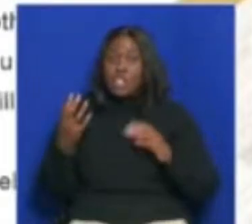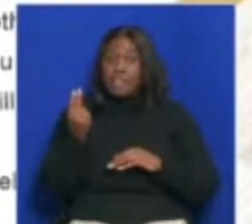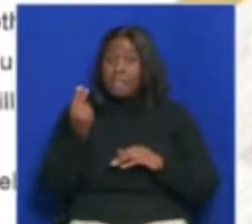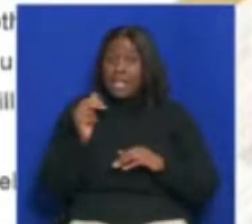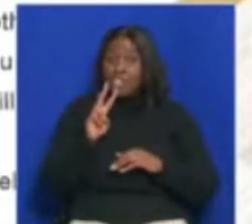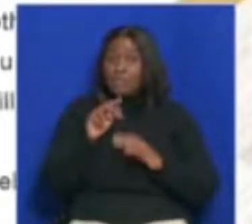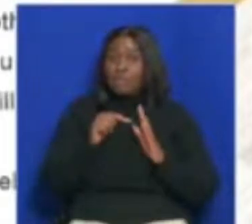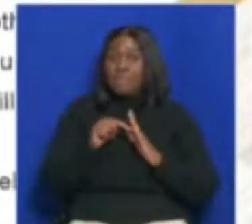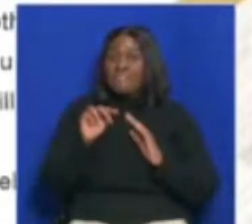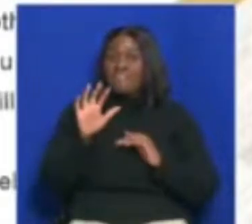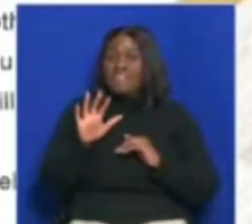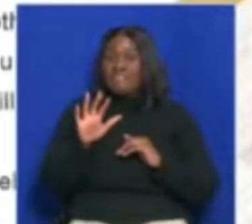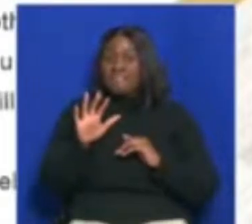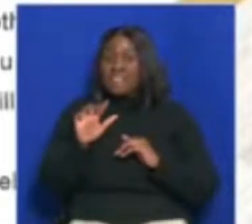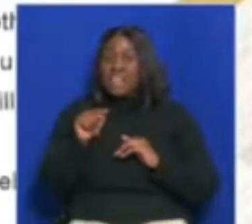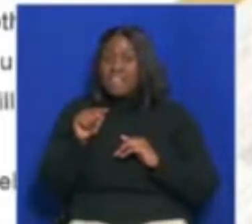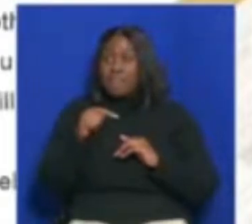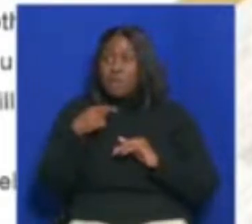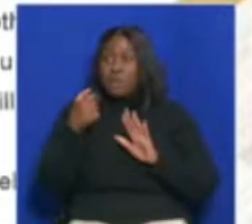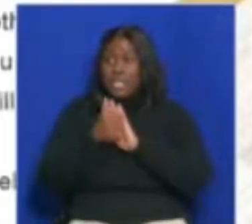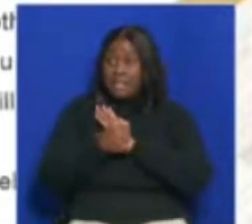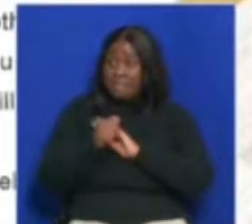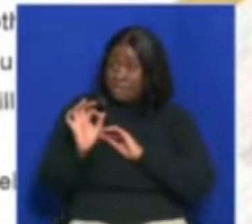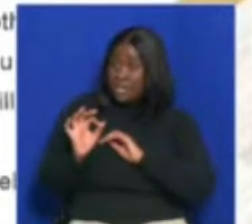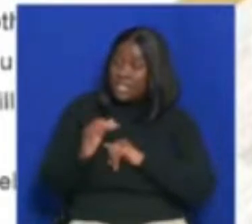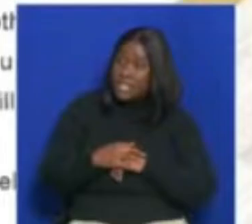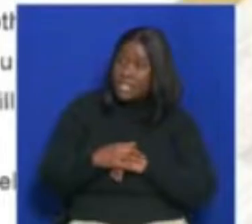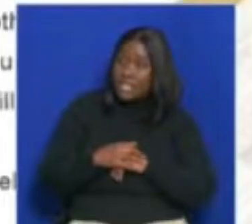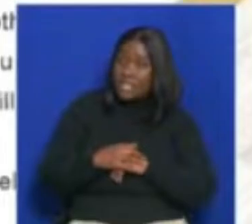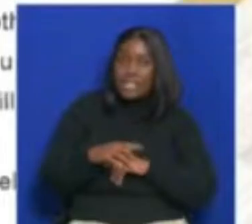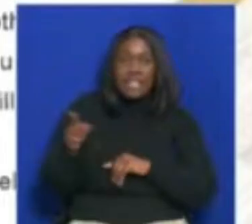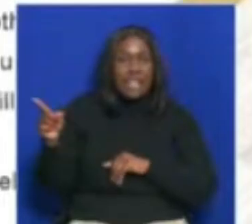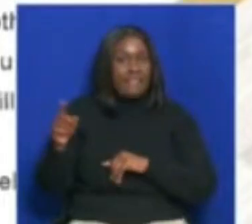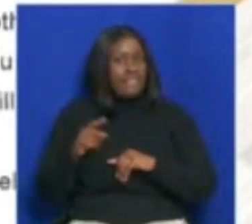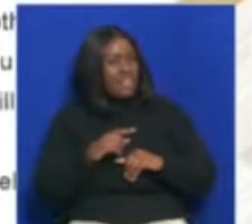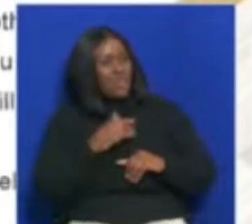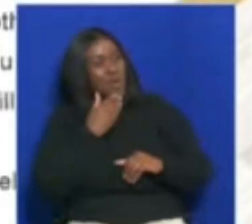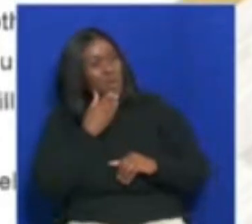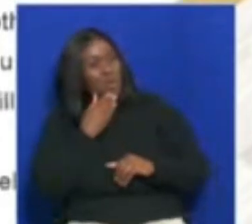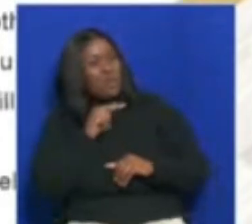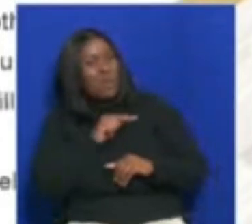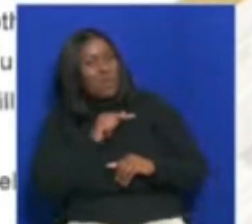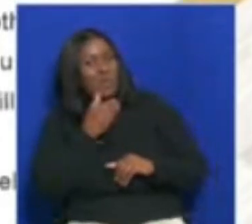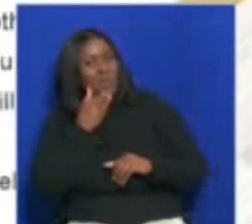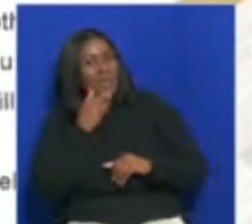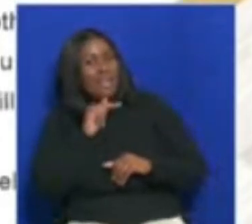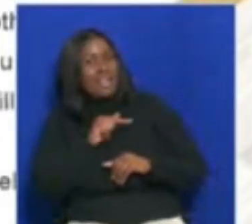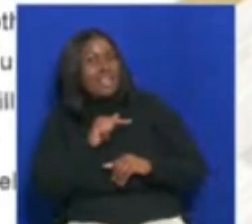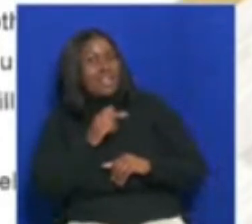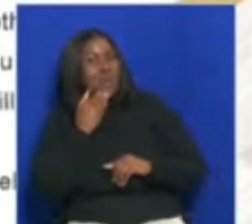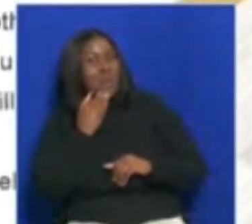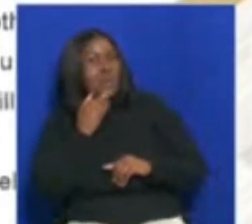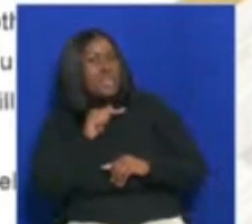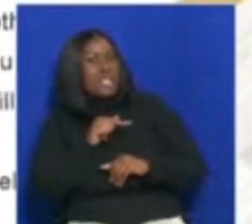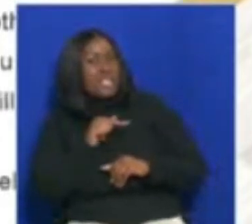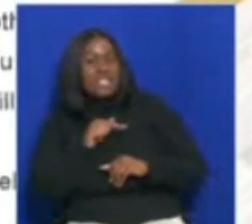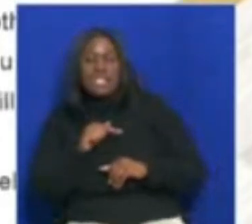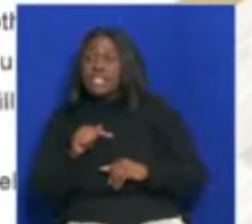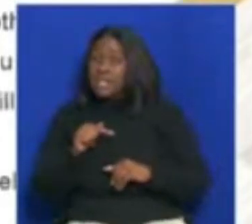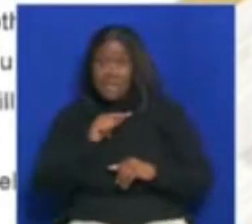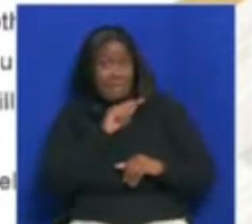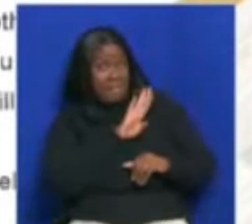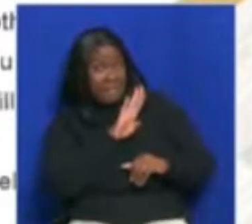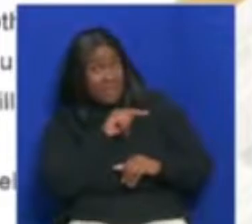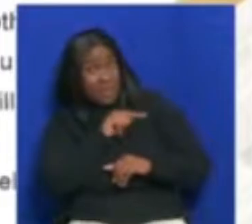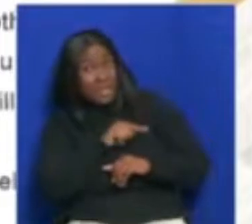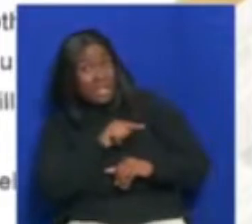my head now. Clive Naika, who is this here? Who is this here? Bevan, you killed my